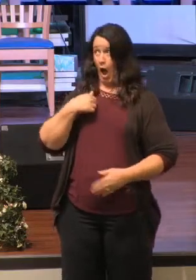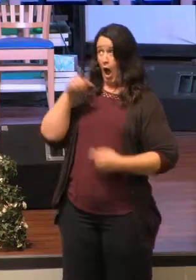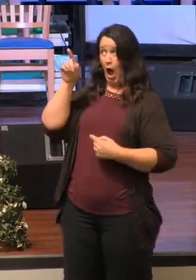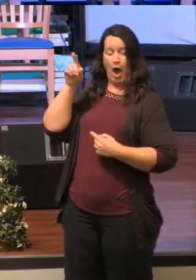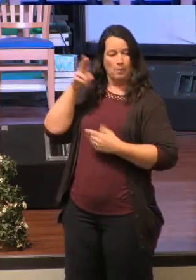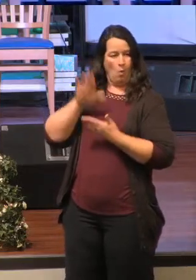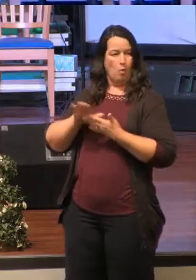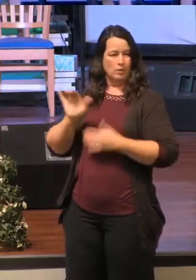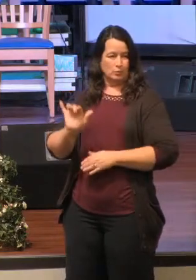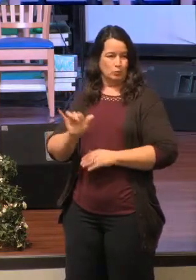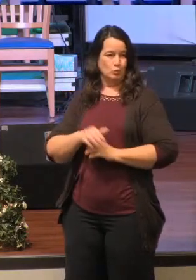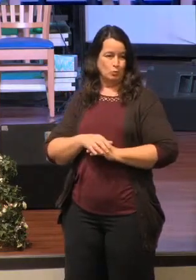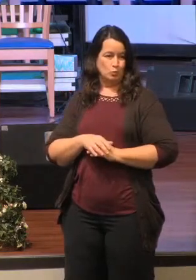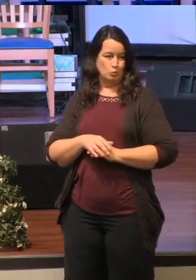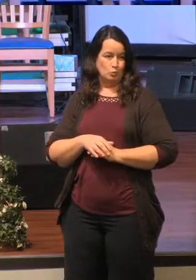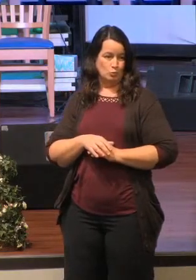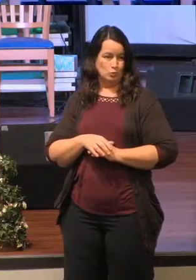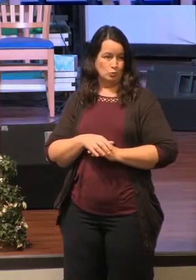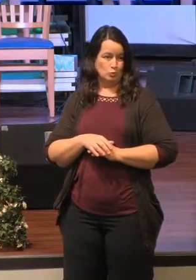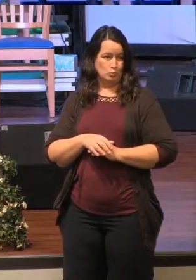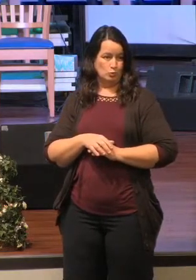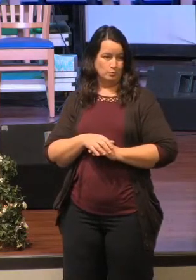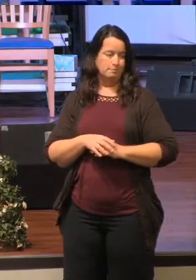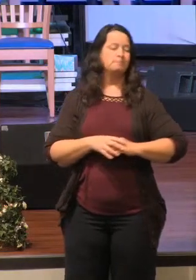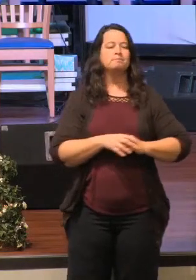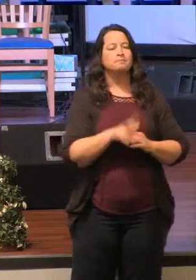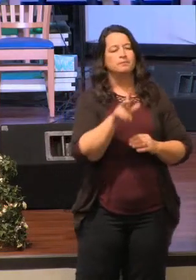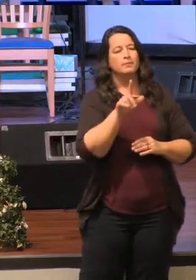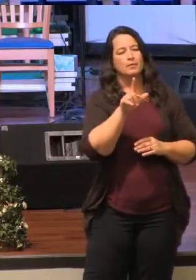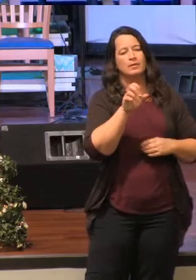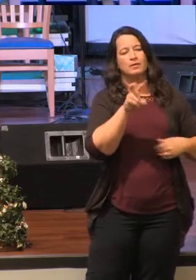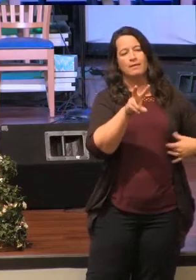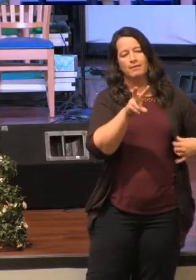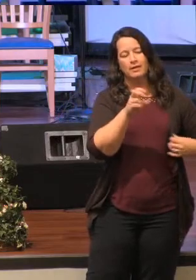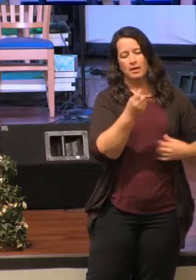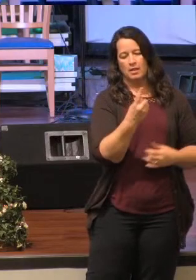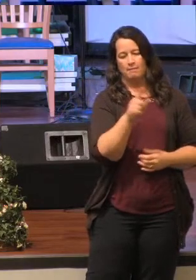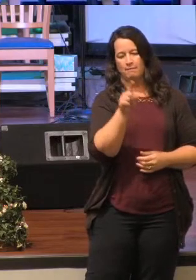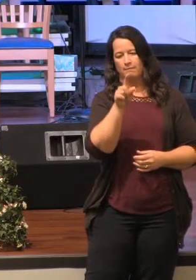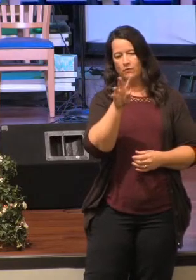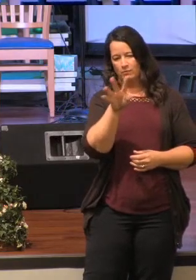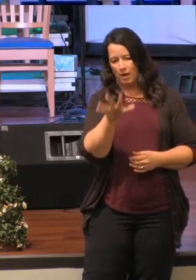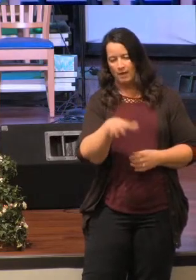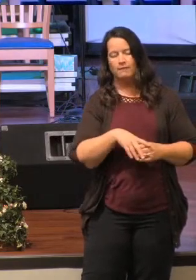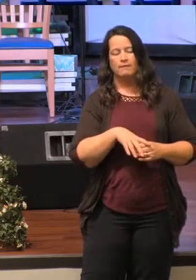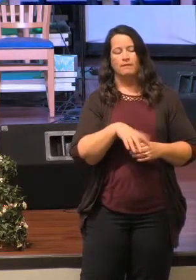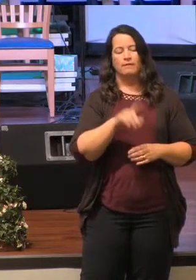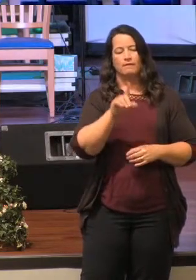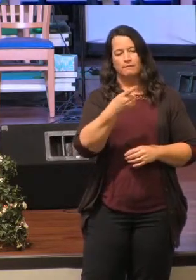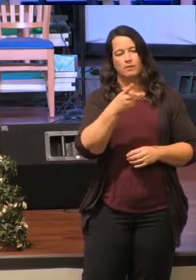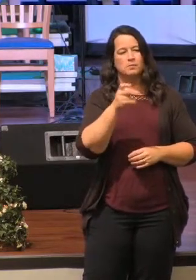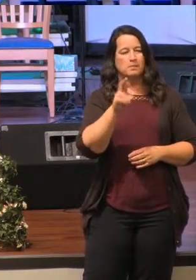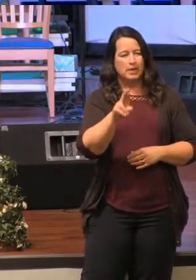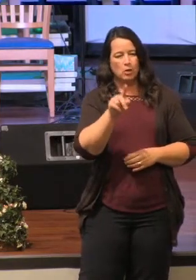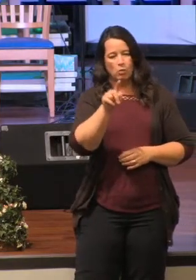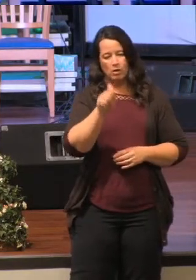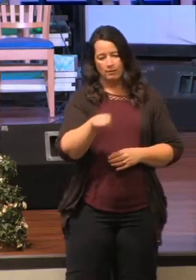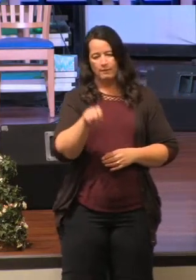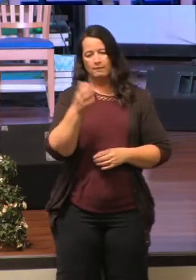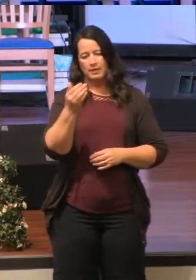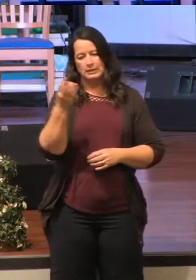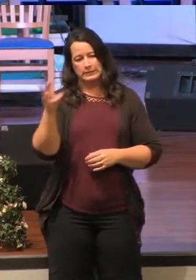saith the Lord. That's Leviticus 11:45. It's 1 Peter 1:15 and